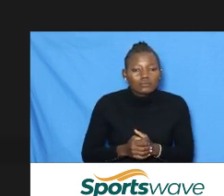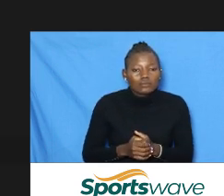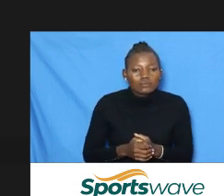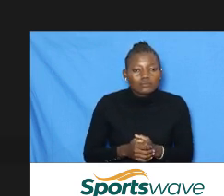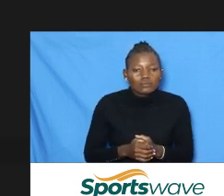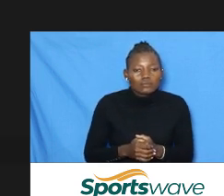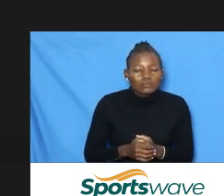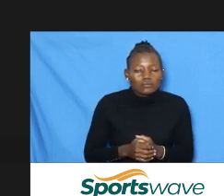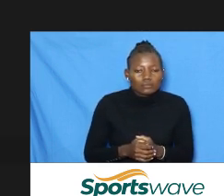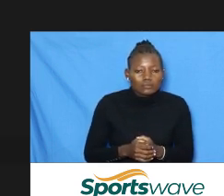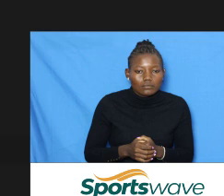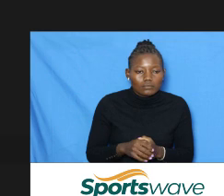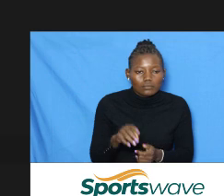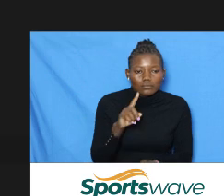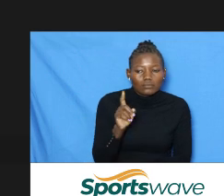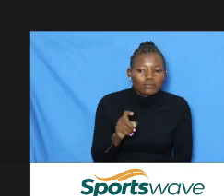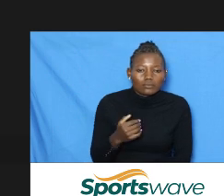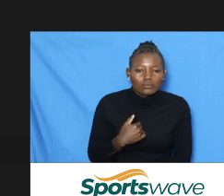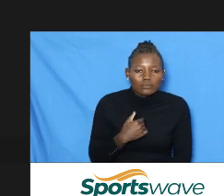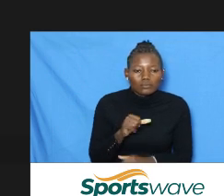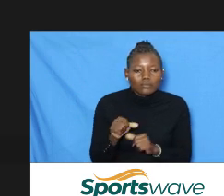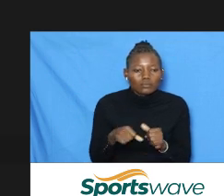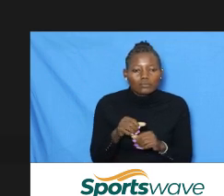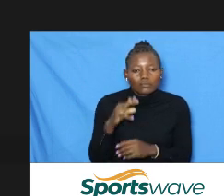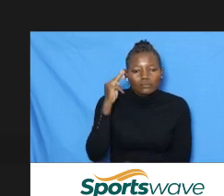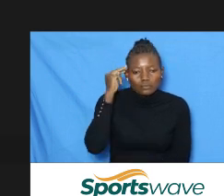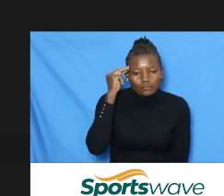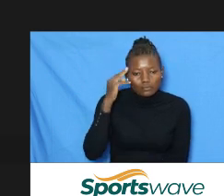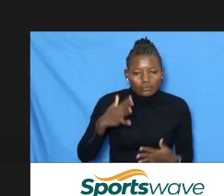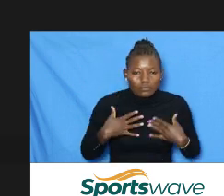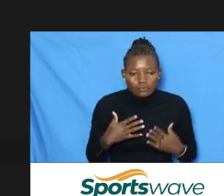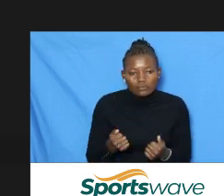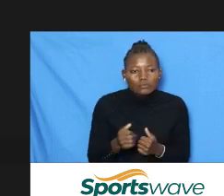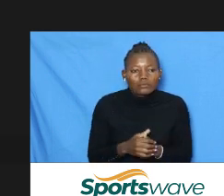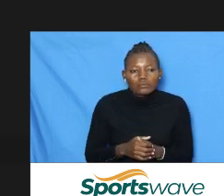I have a question on the mental health regarding the